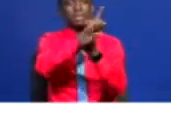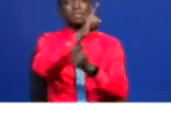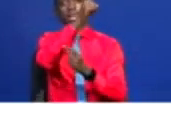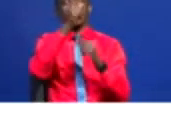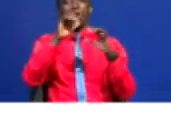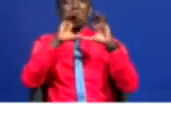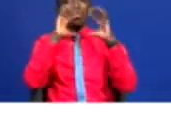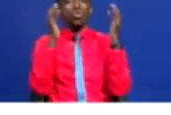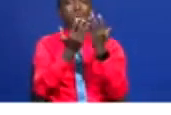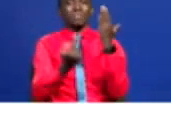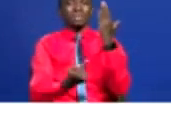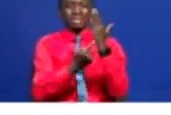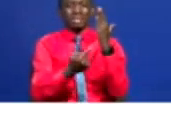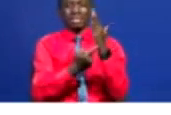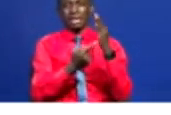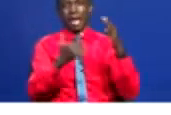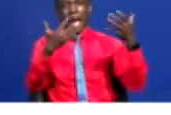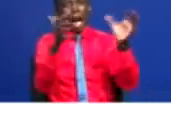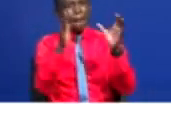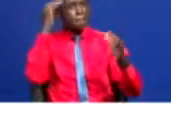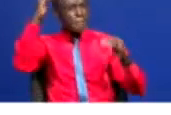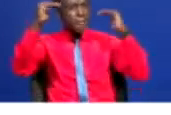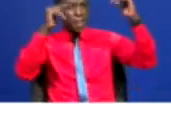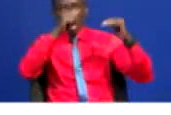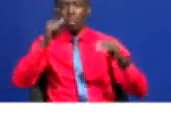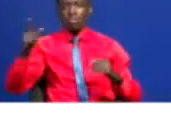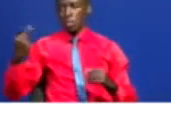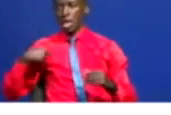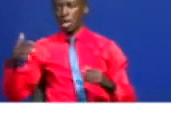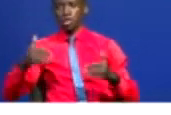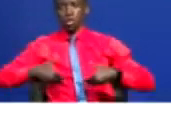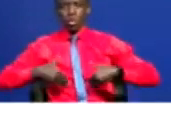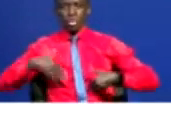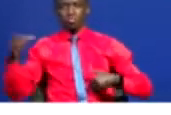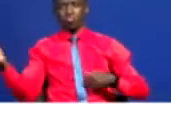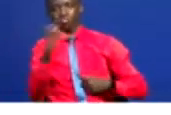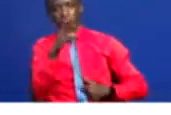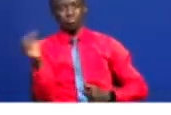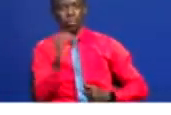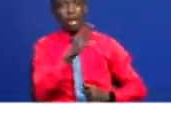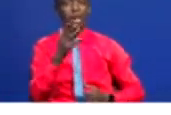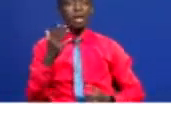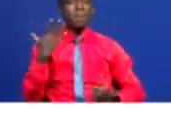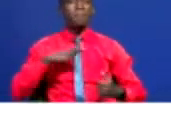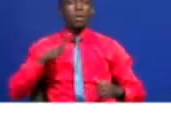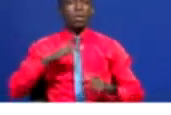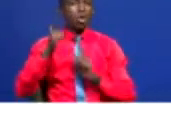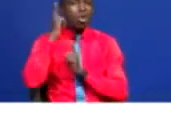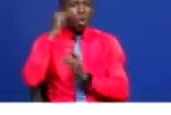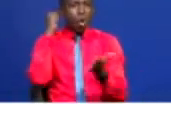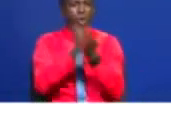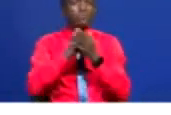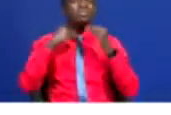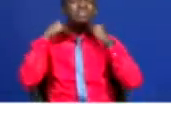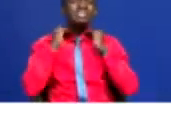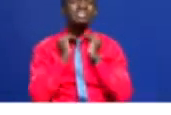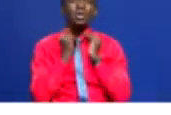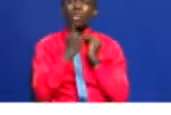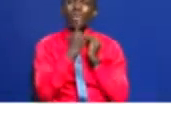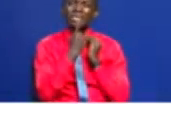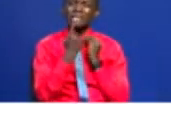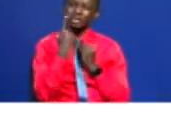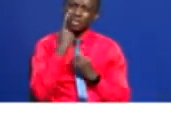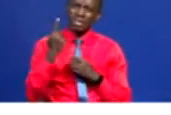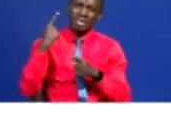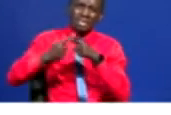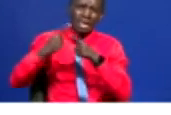digital jobs for our youth. Because the white-collar jobs that we have been used to traditionally over the years, the numbers have now drastically